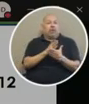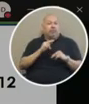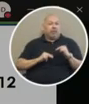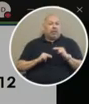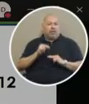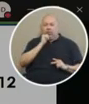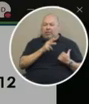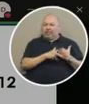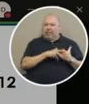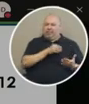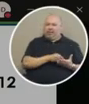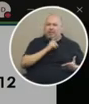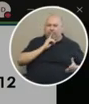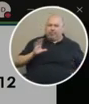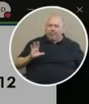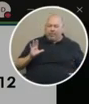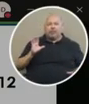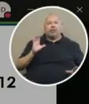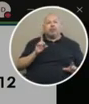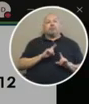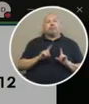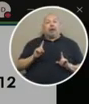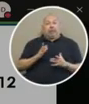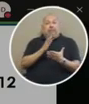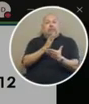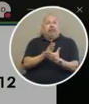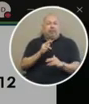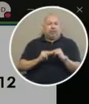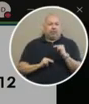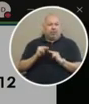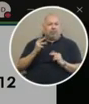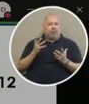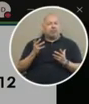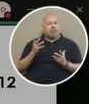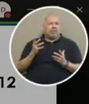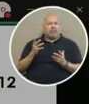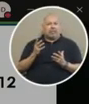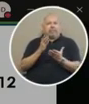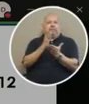construction, you're not saving any money. But stopping construction might be